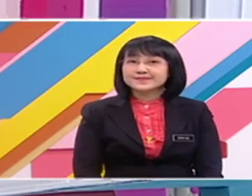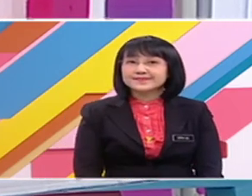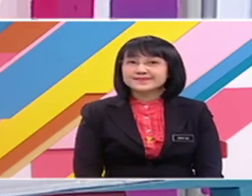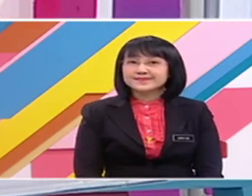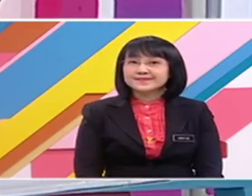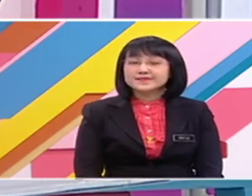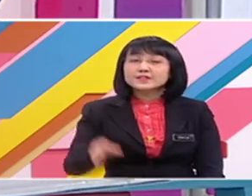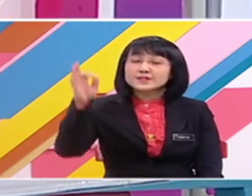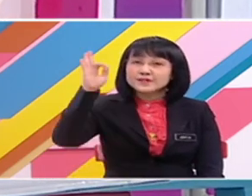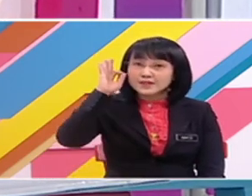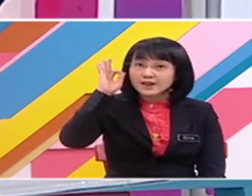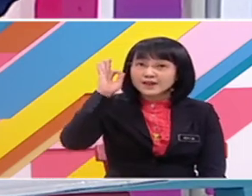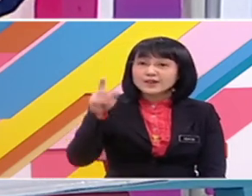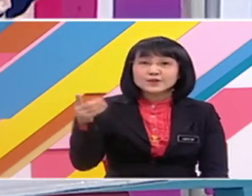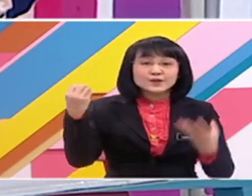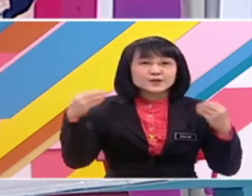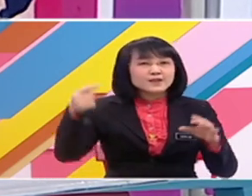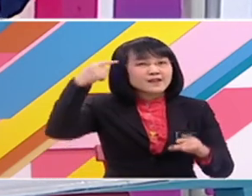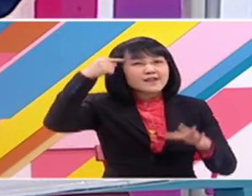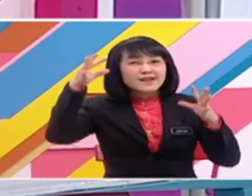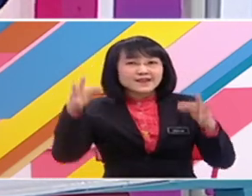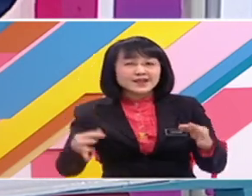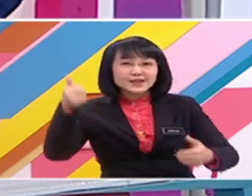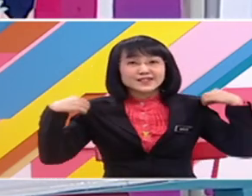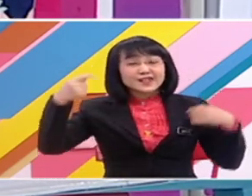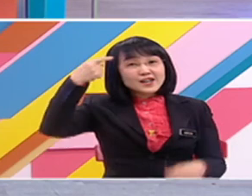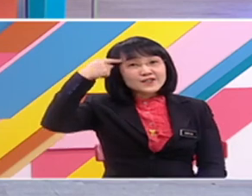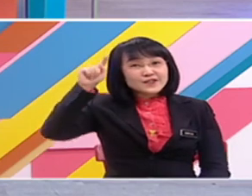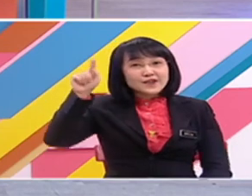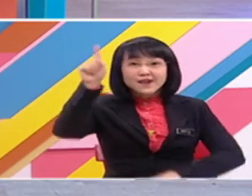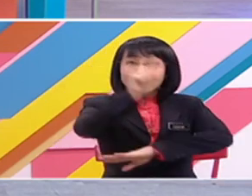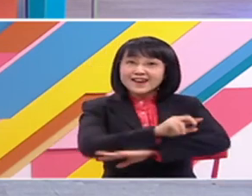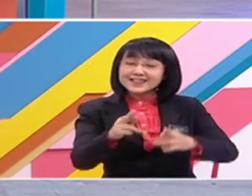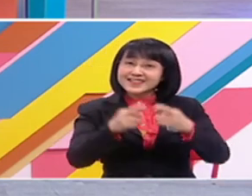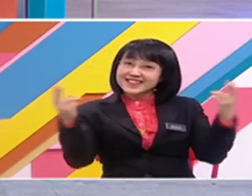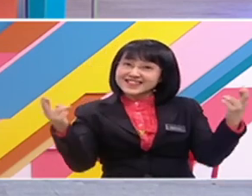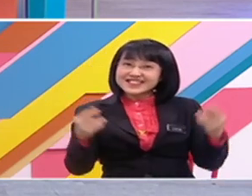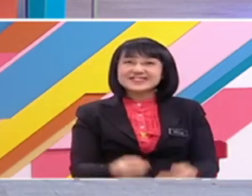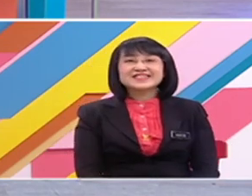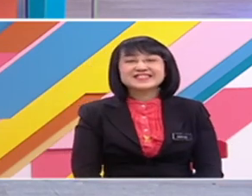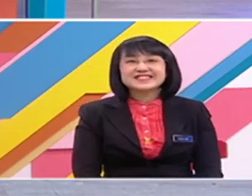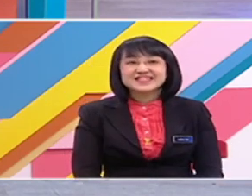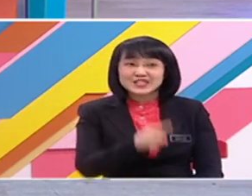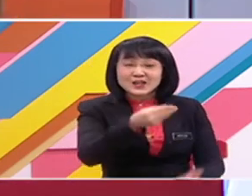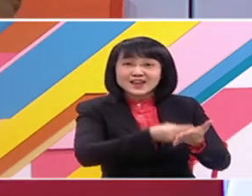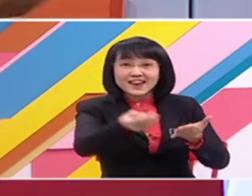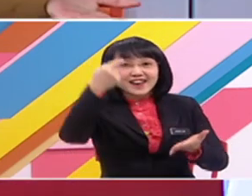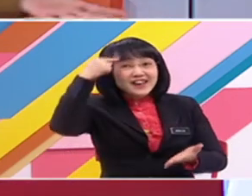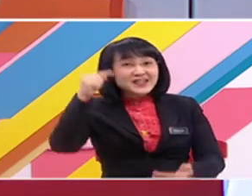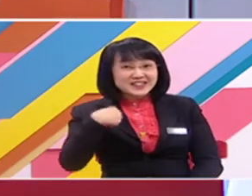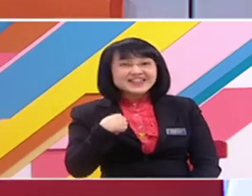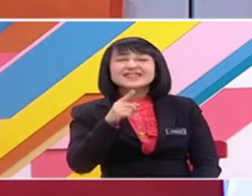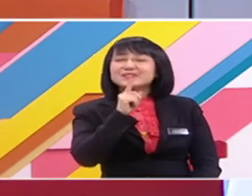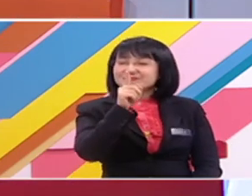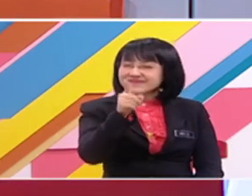Yes. Have you decided which clothes that you want to pick? The one that you're buying for me? Of course. Okay, after today's